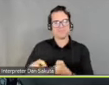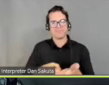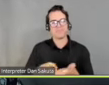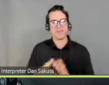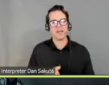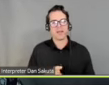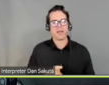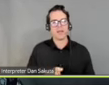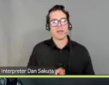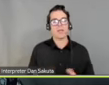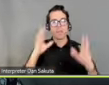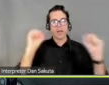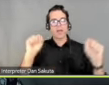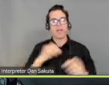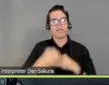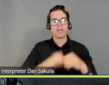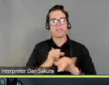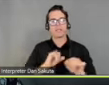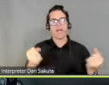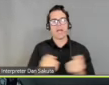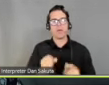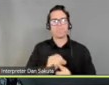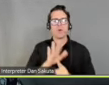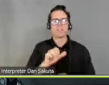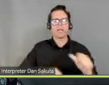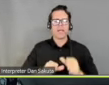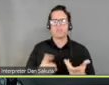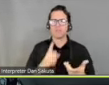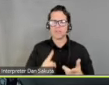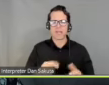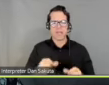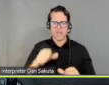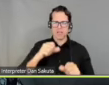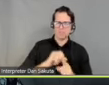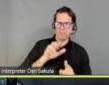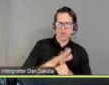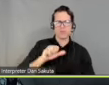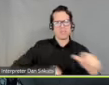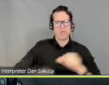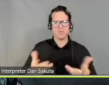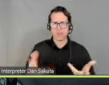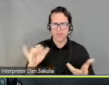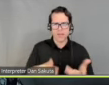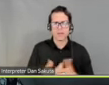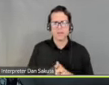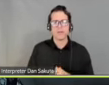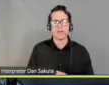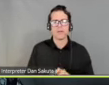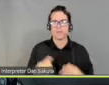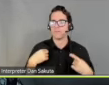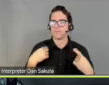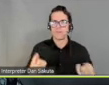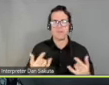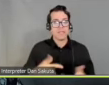International Society of Exposure Science, I often get asked, what is an exposure scientist? And no more than this year have I been asked that. And